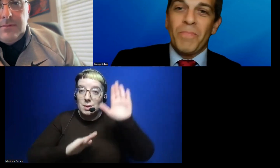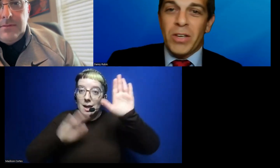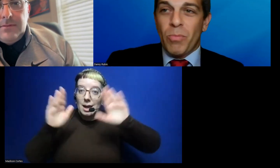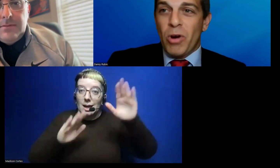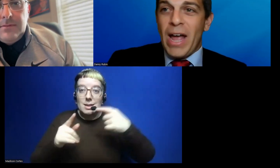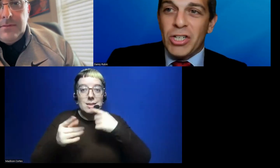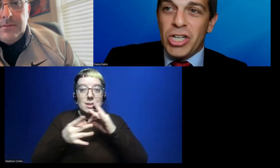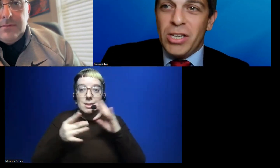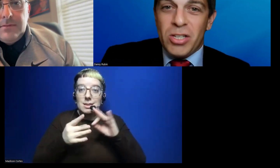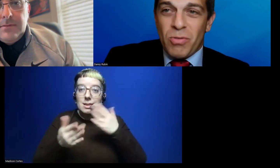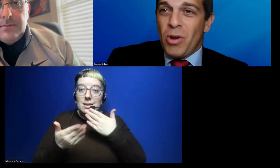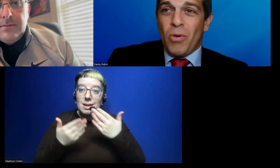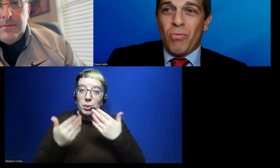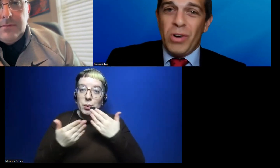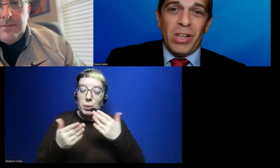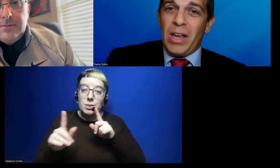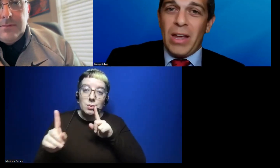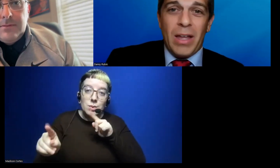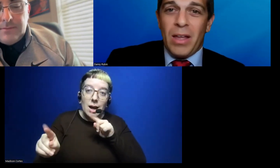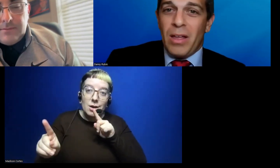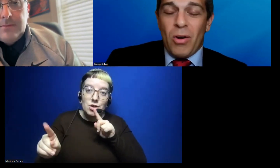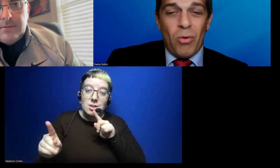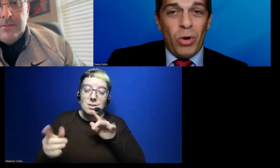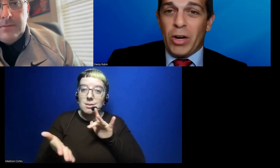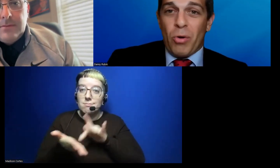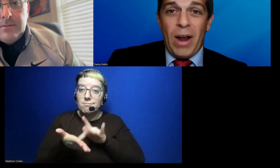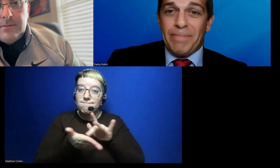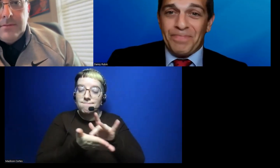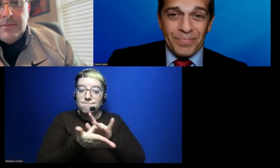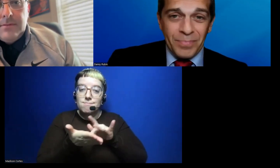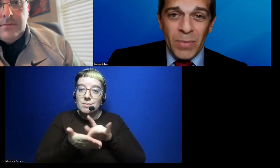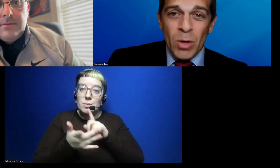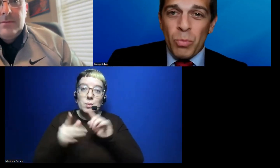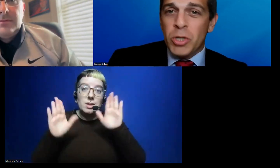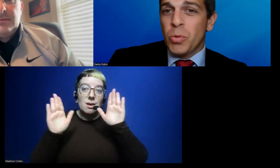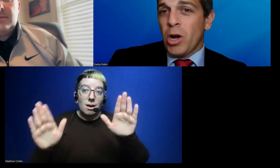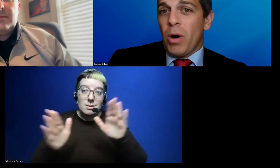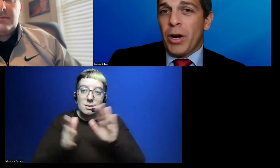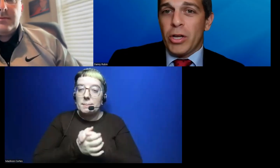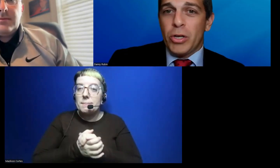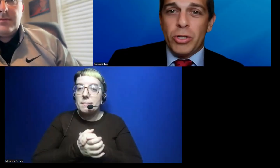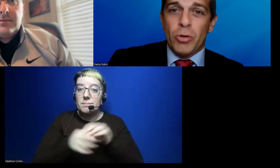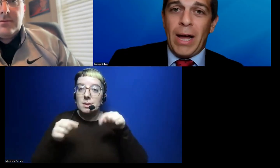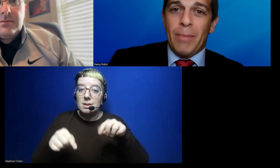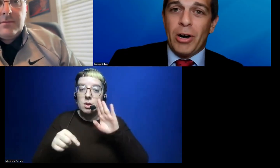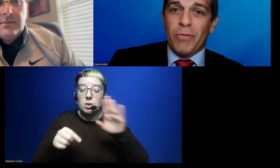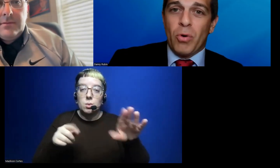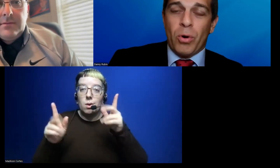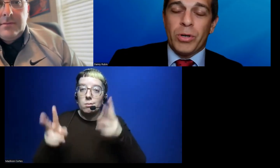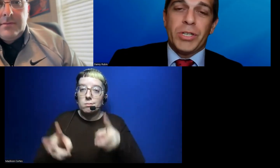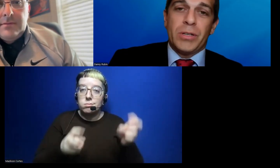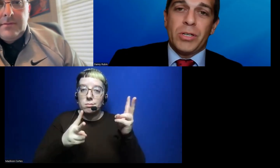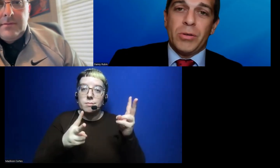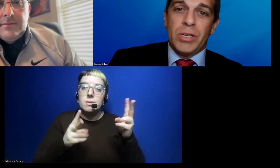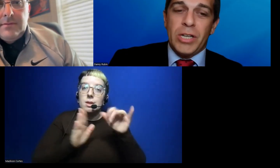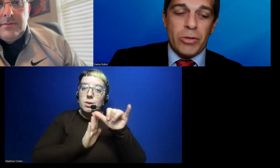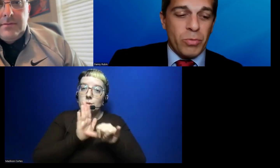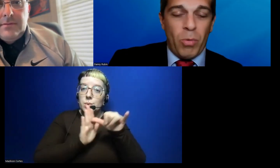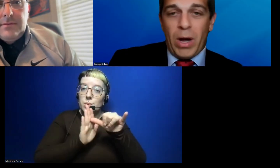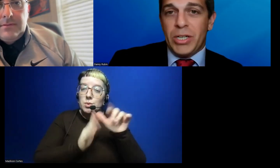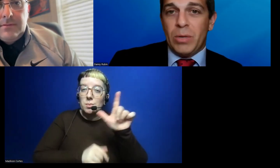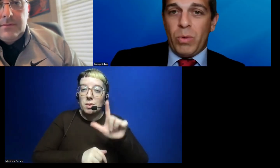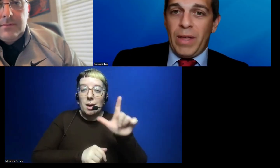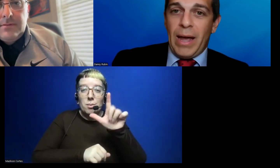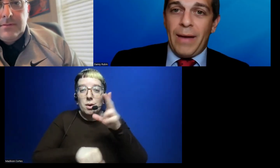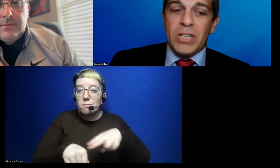thank you? Some reactions. Really, really great. This will go on our YouTube library, of course, and students,